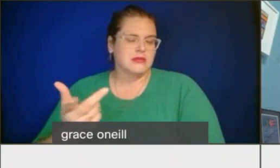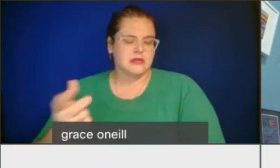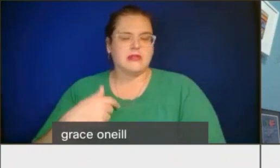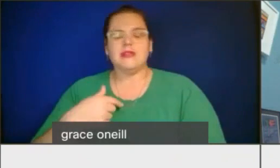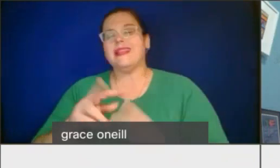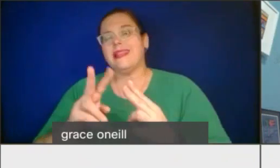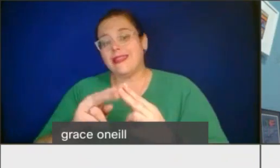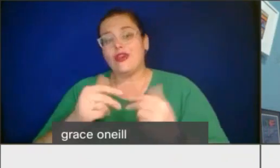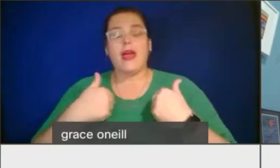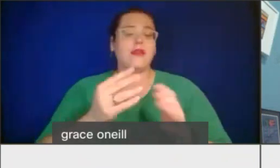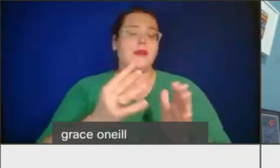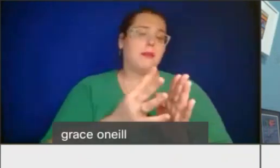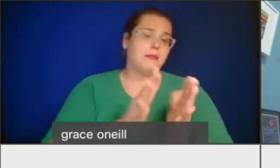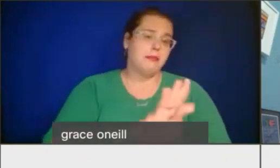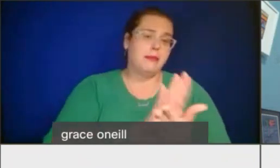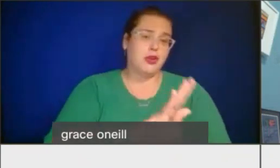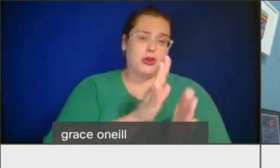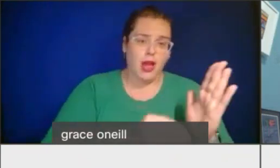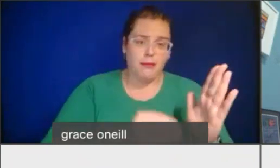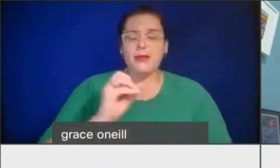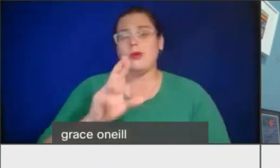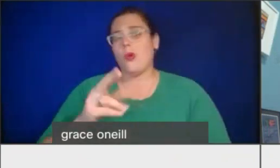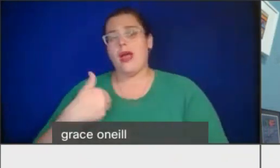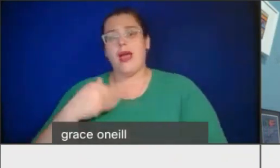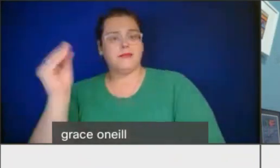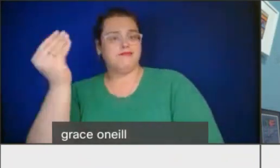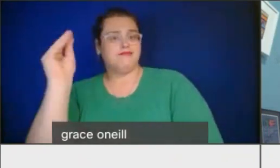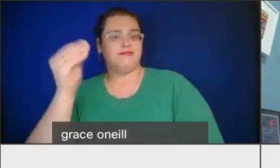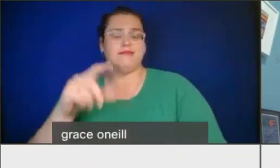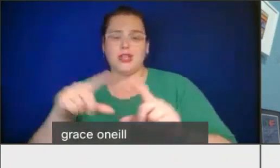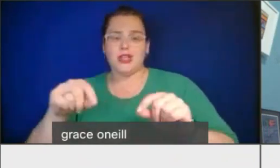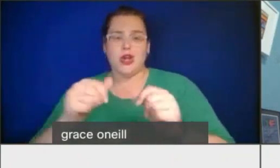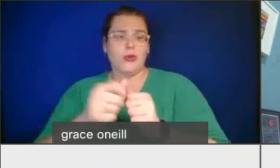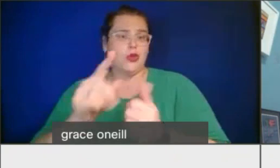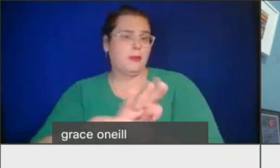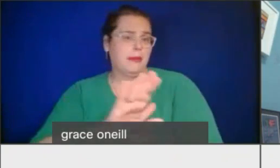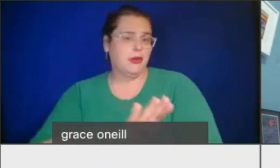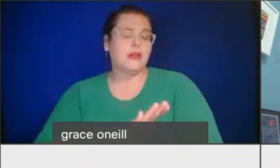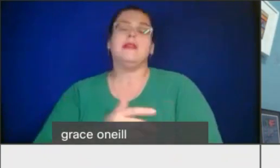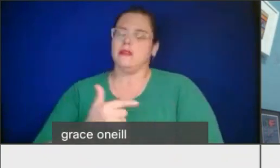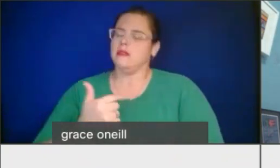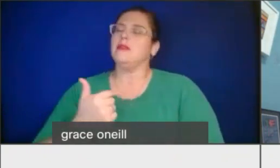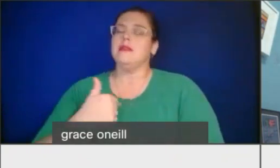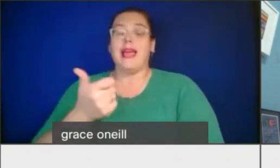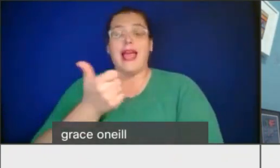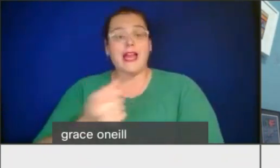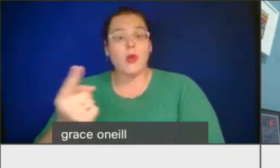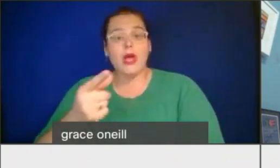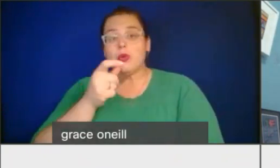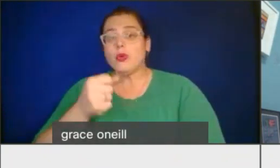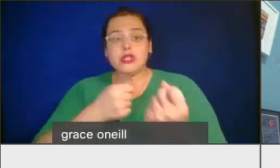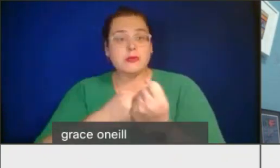paper copy, or you can carry the card with you. I would encourage people who support